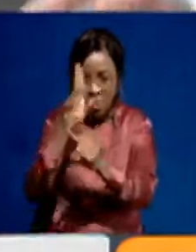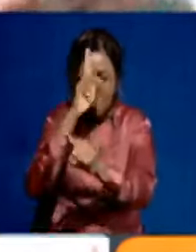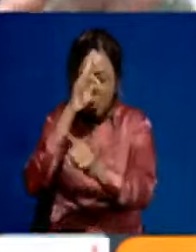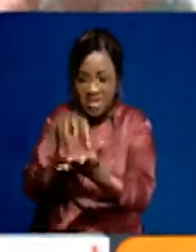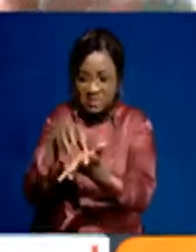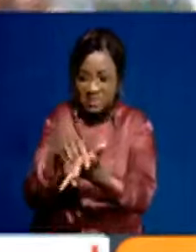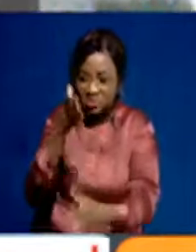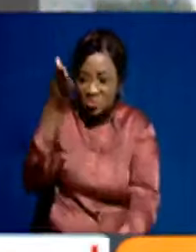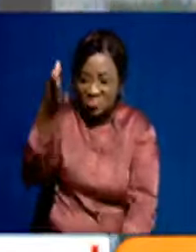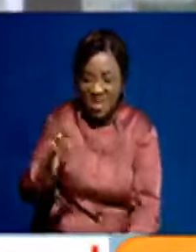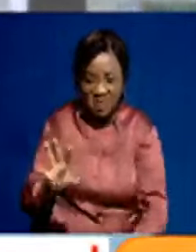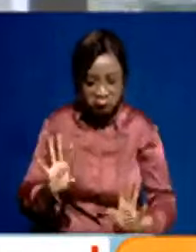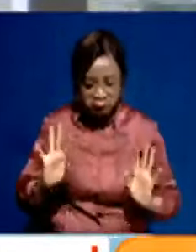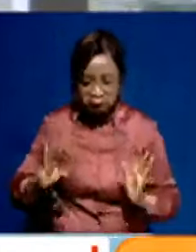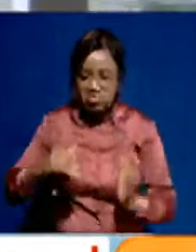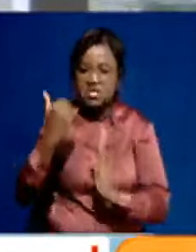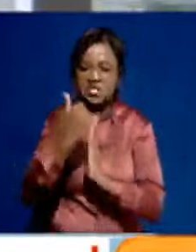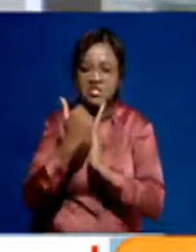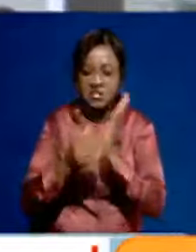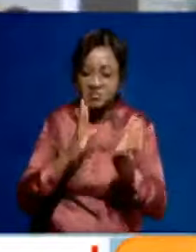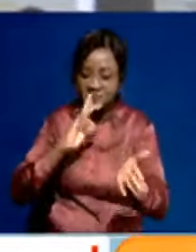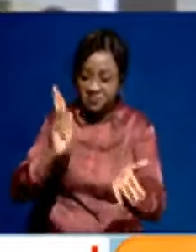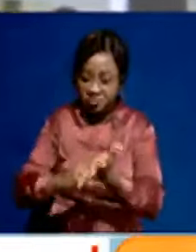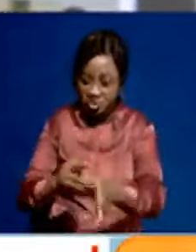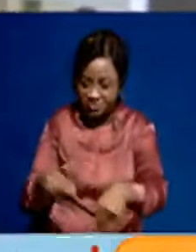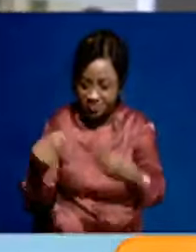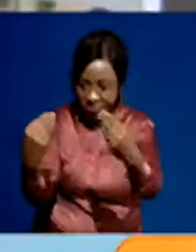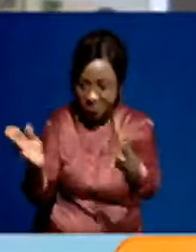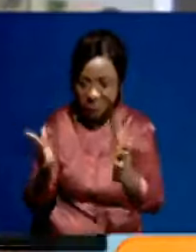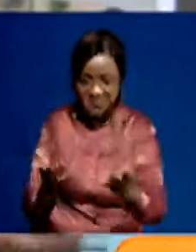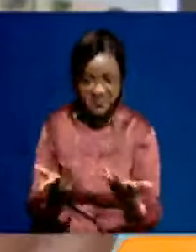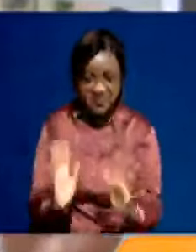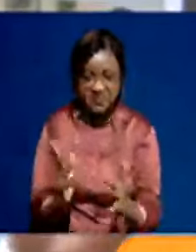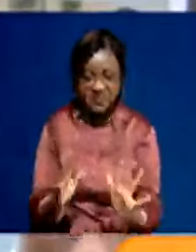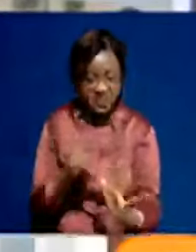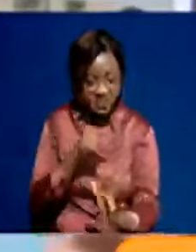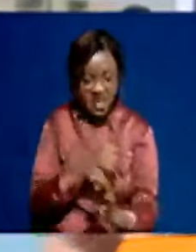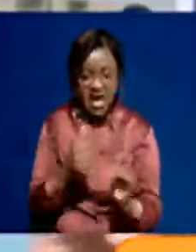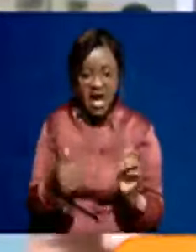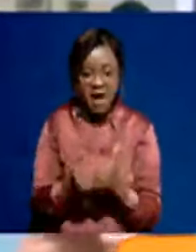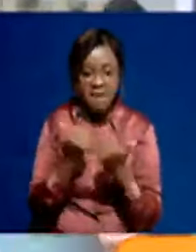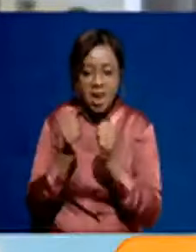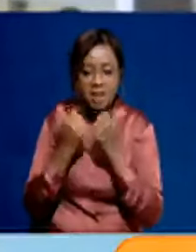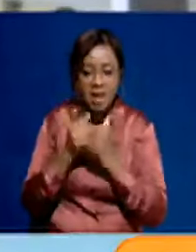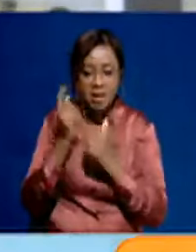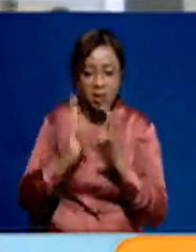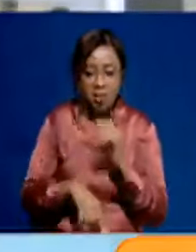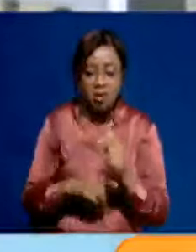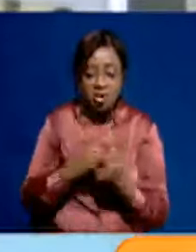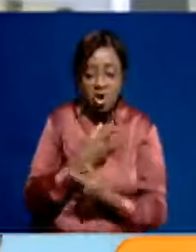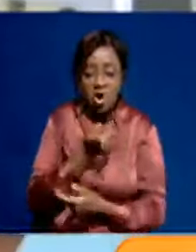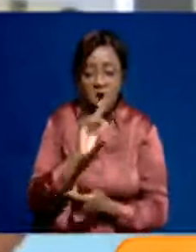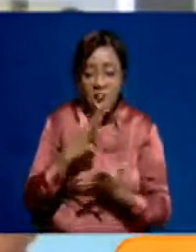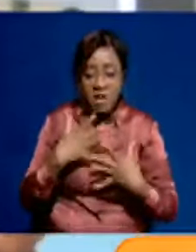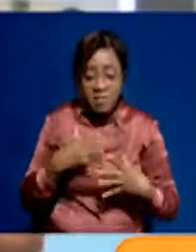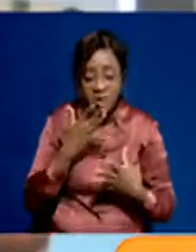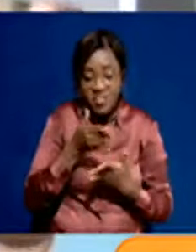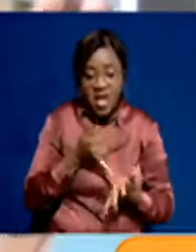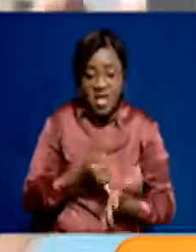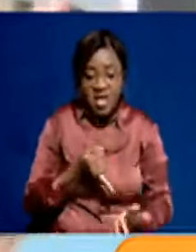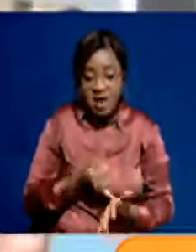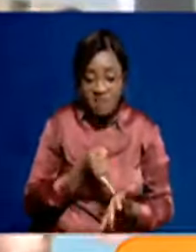police station. Nikaandikiza reports vile haya yote yalitukia. Na wale wote waliokuwa hapa